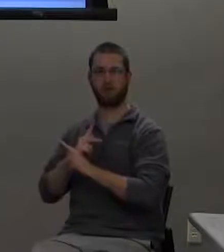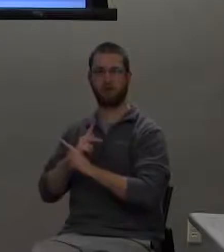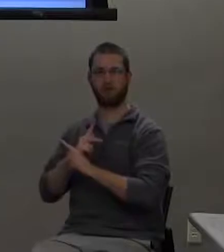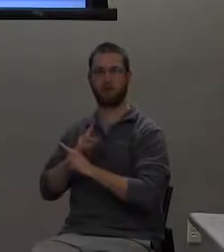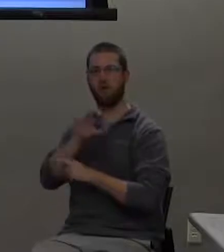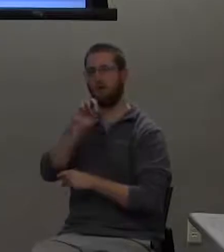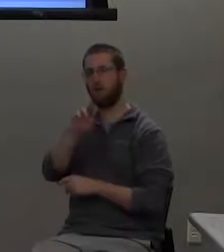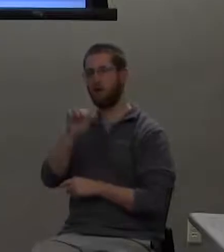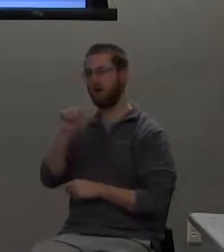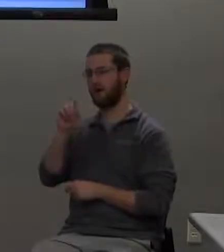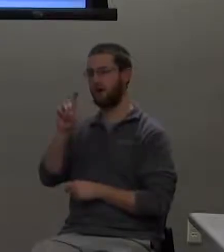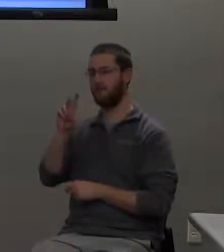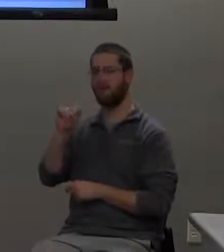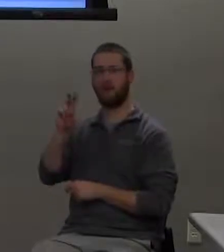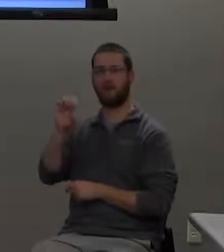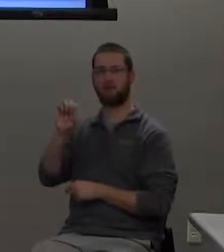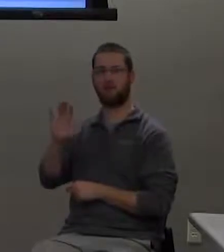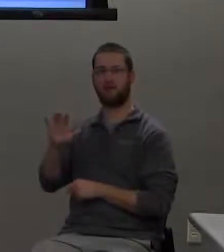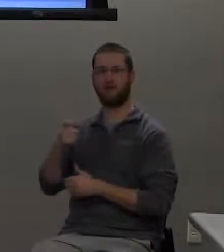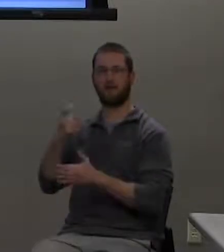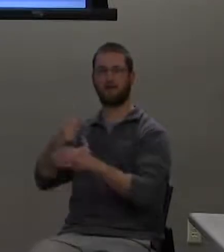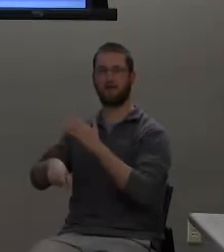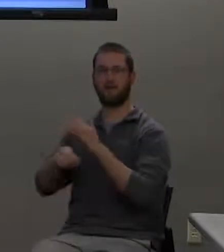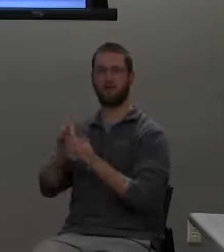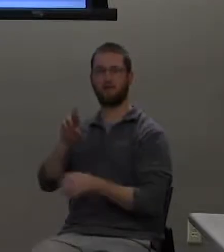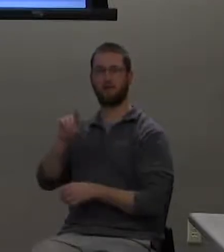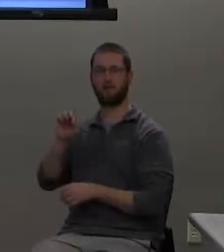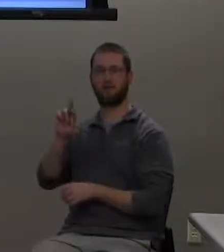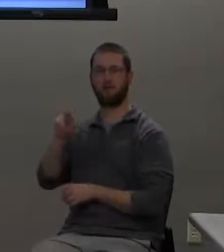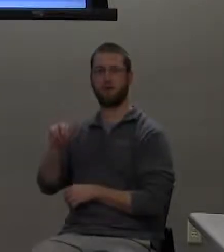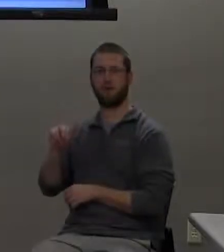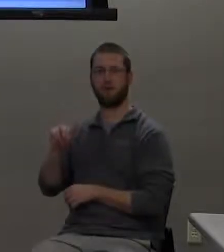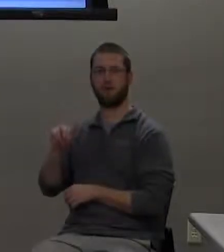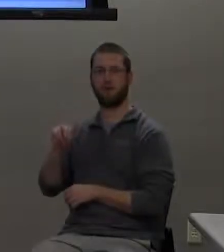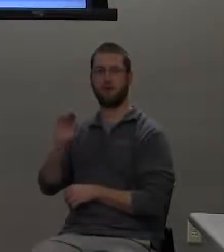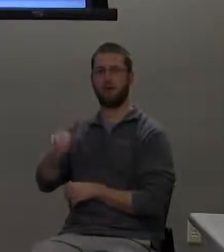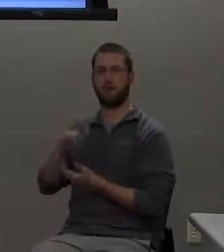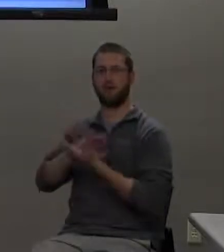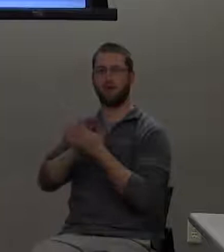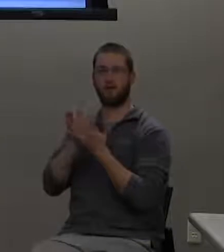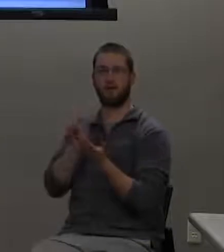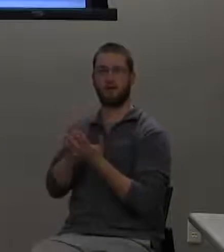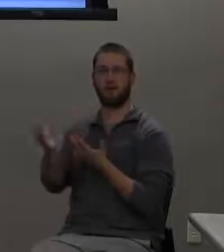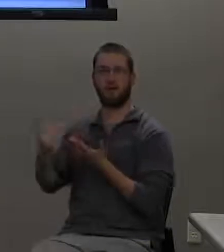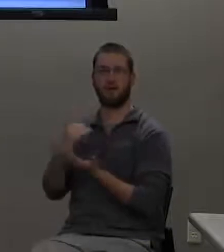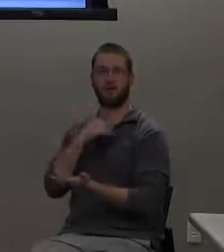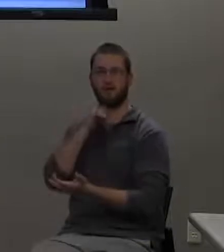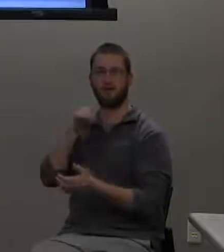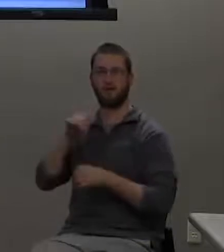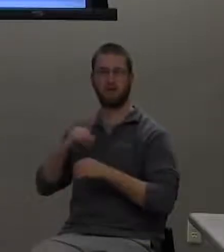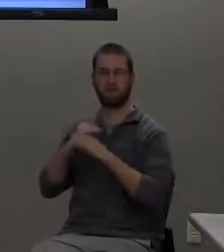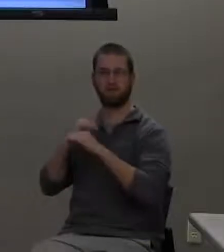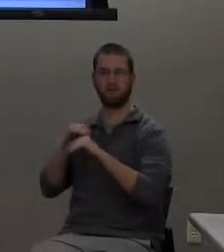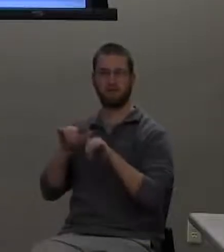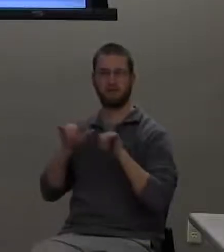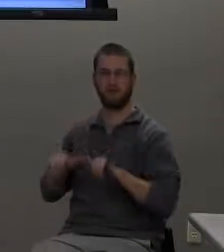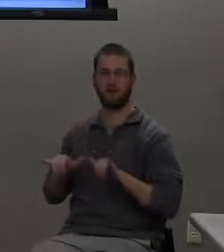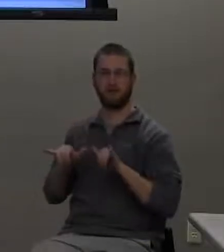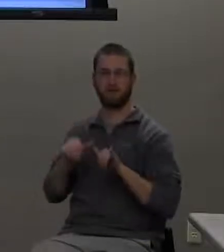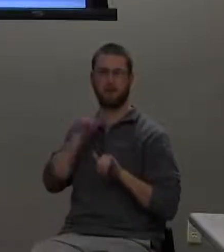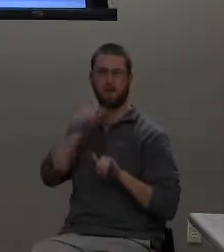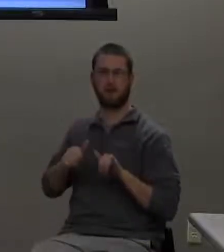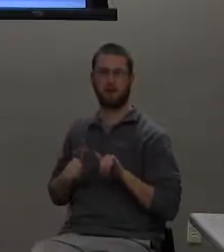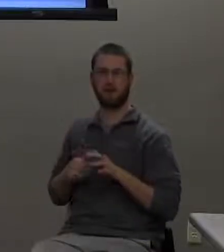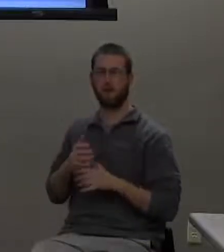get advances on their tax returns. And the reason why that's valuable is that creates transiency, and that creates instability. And so,